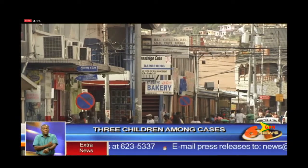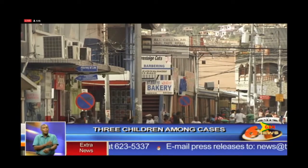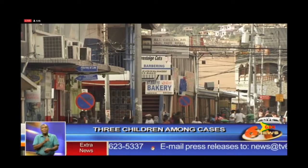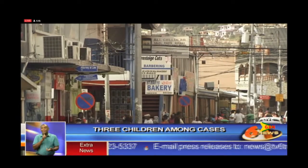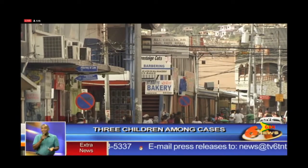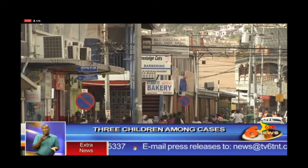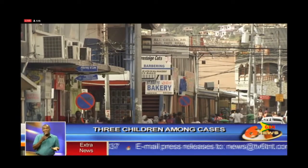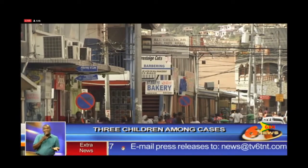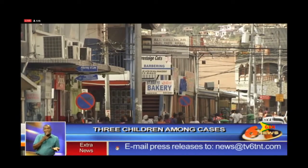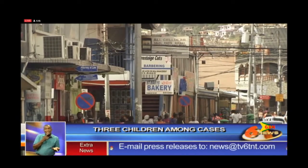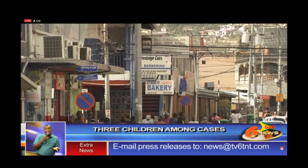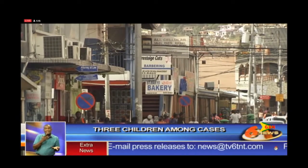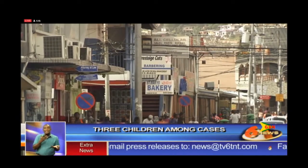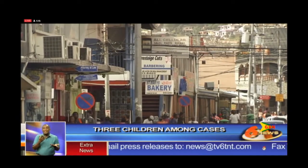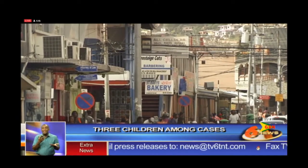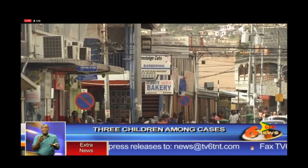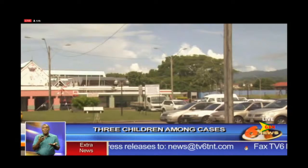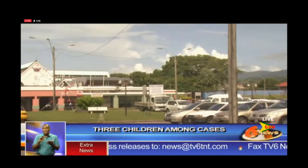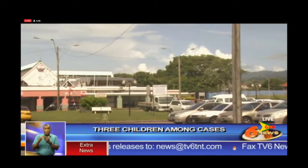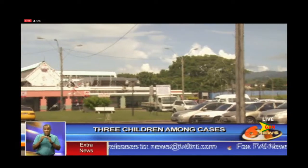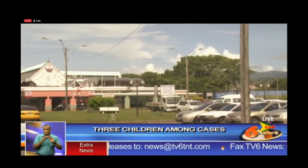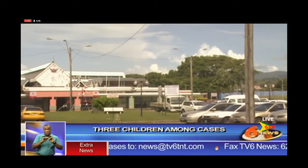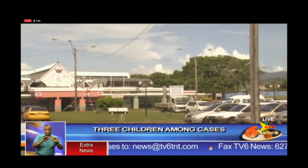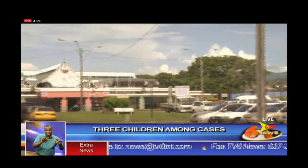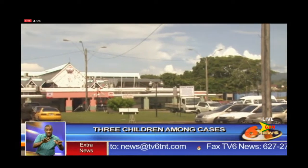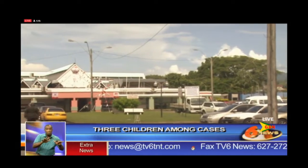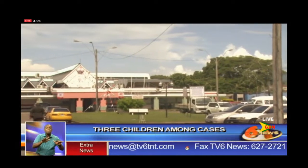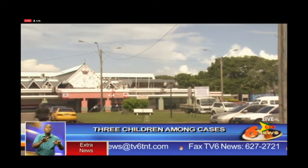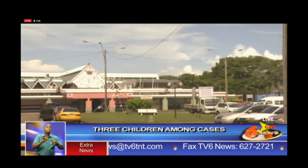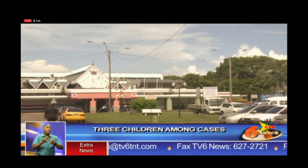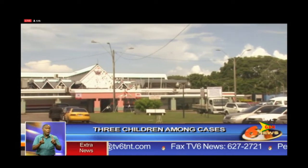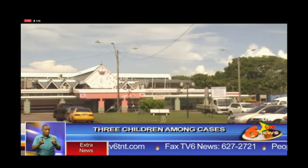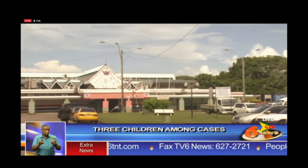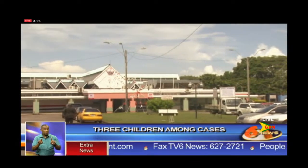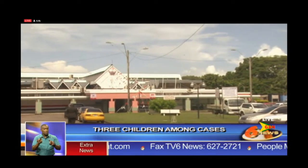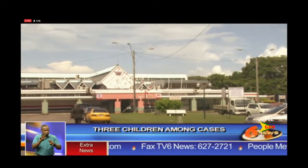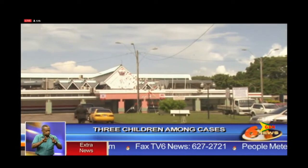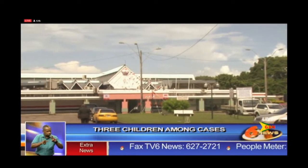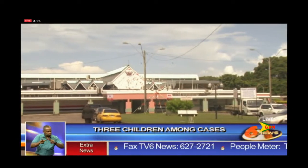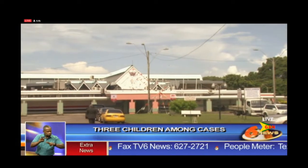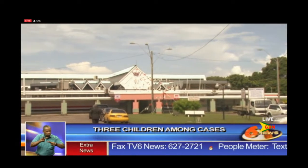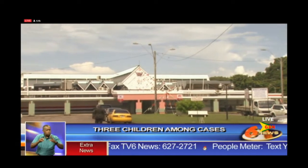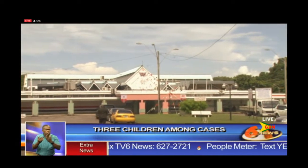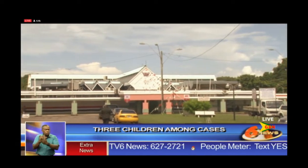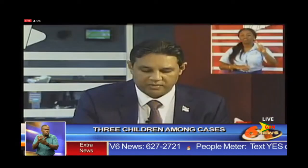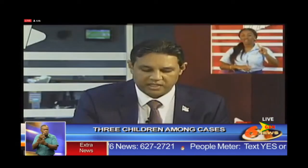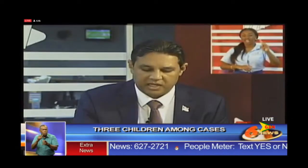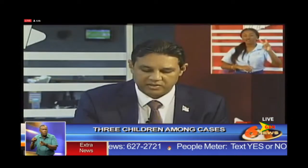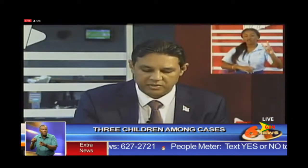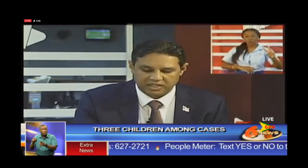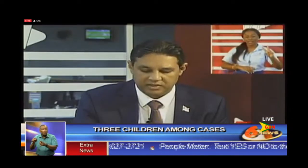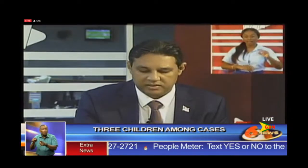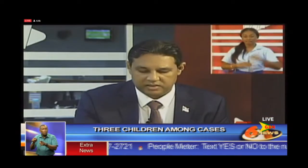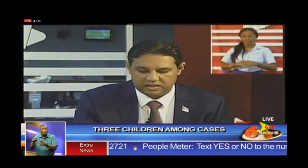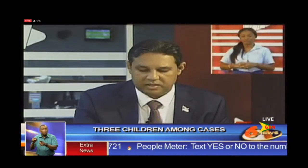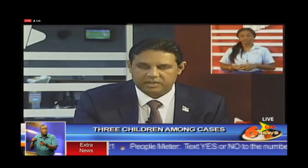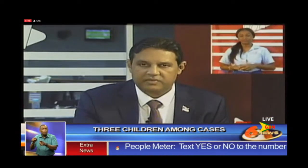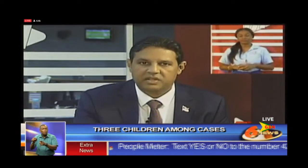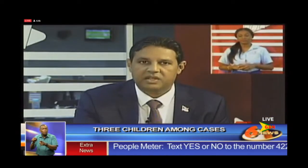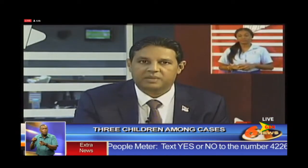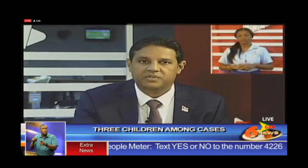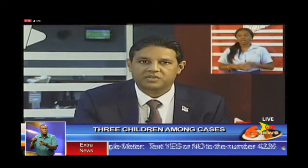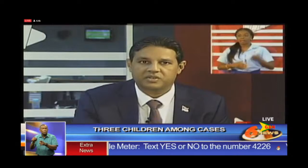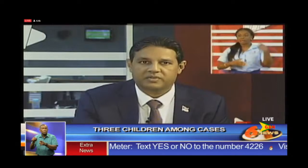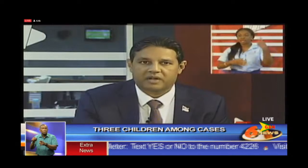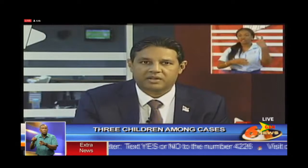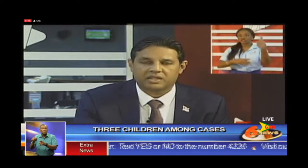these latest cases as community spread. But they do have their eyes on a new development. Over the last two days, we